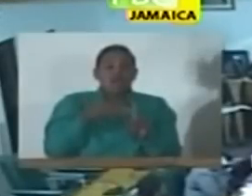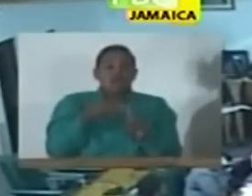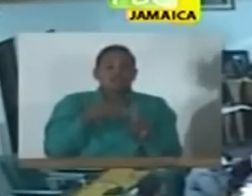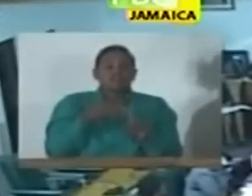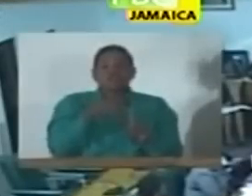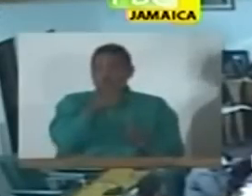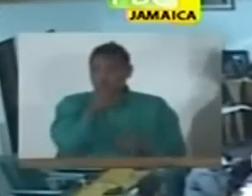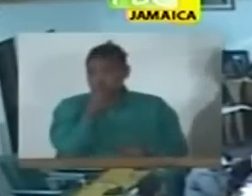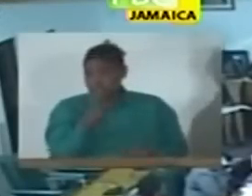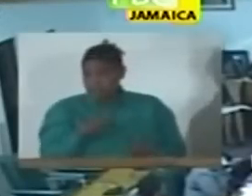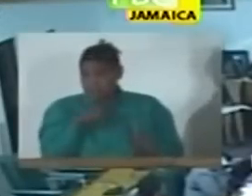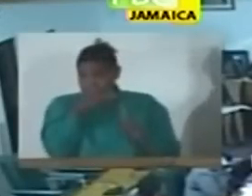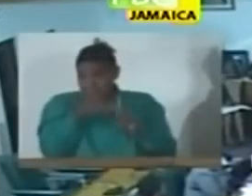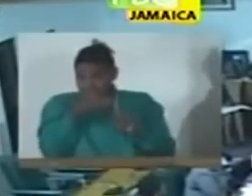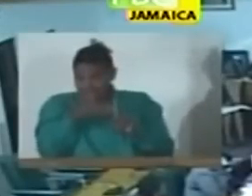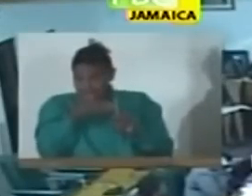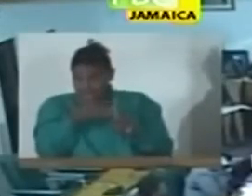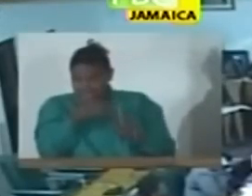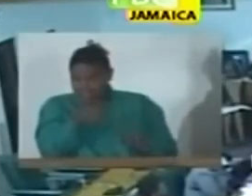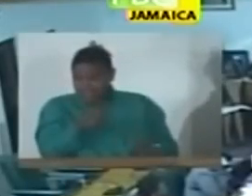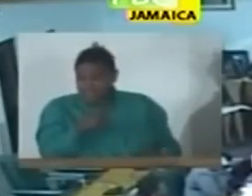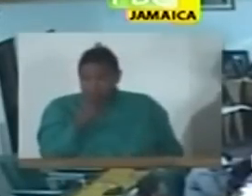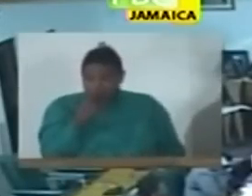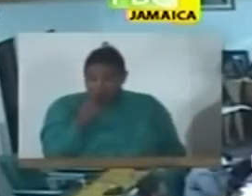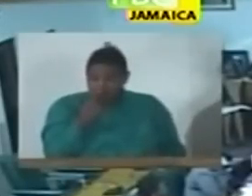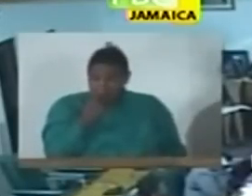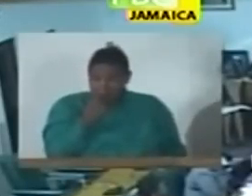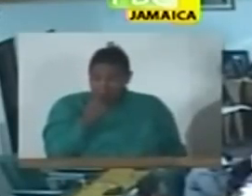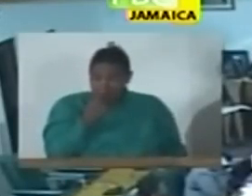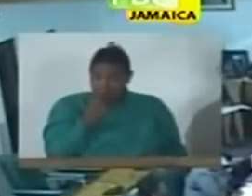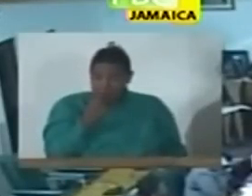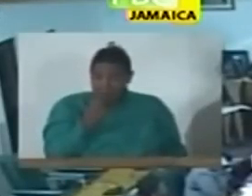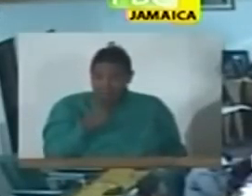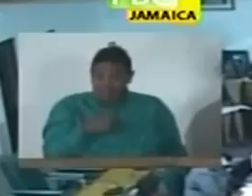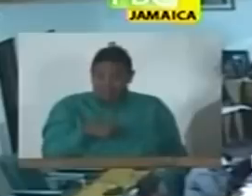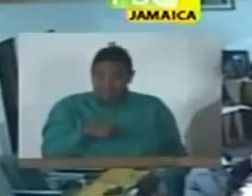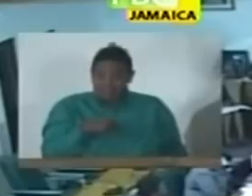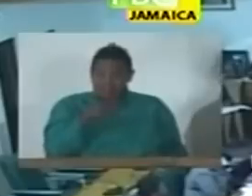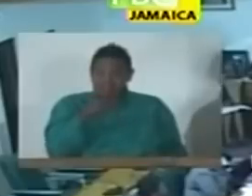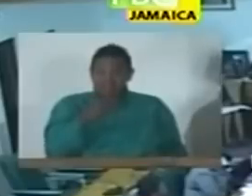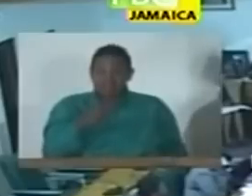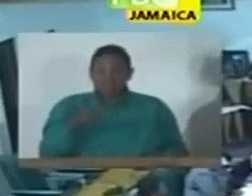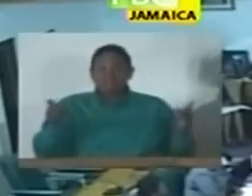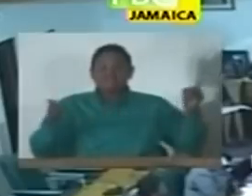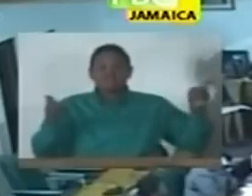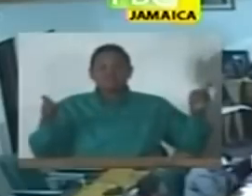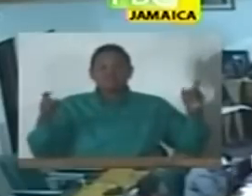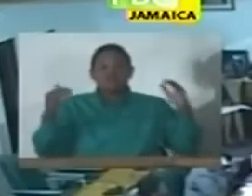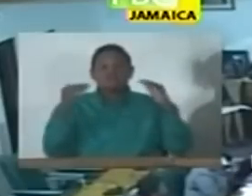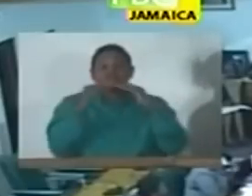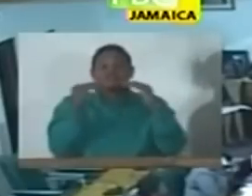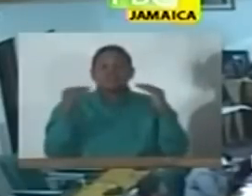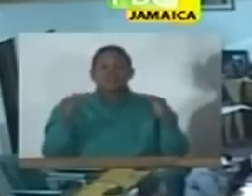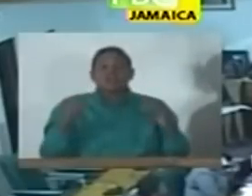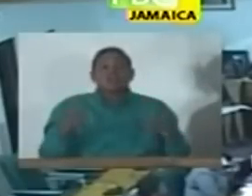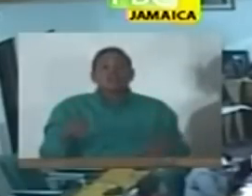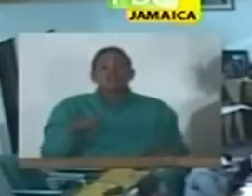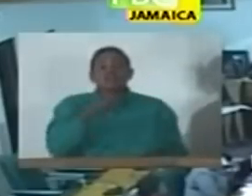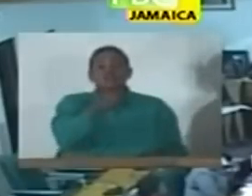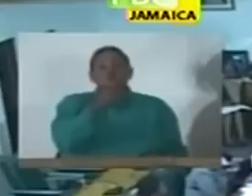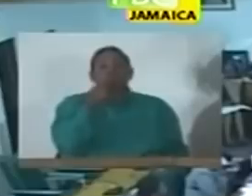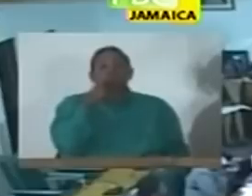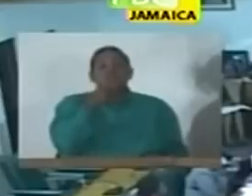you accusing me of bias? That's a serious matter. Are you accusing me of... No, that's not what I'm asking